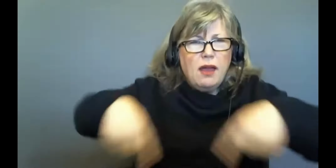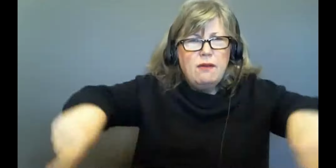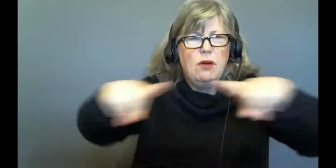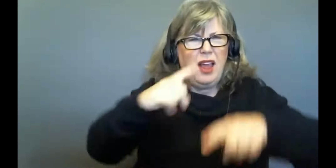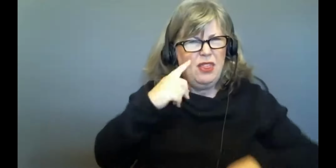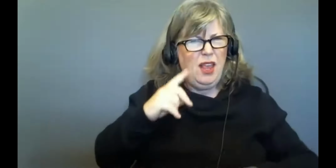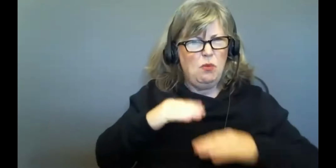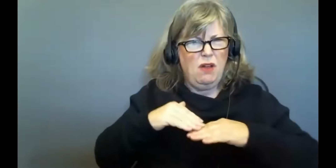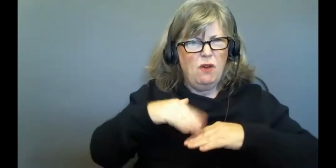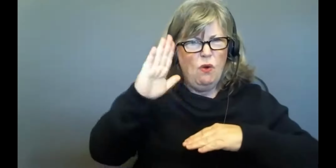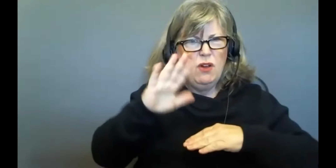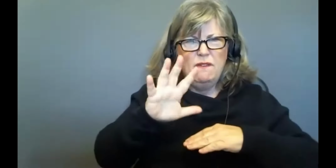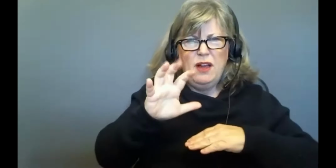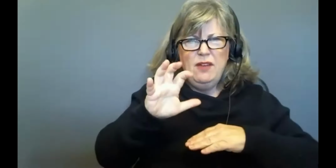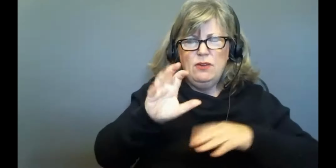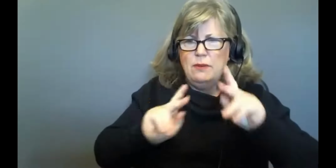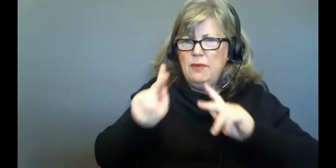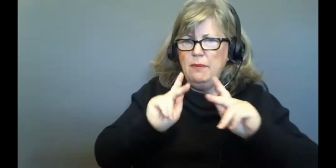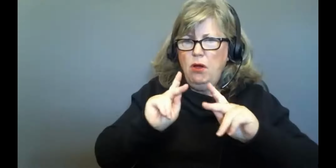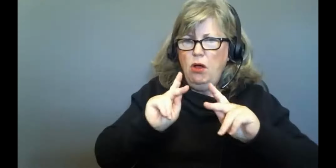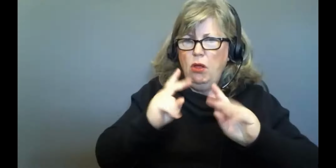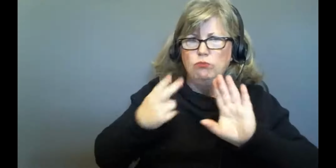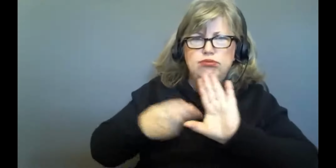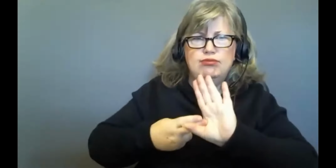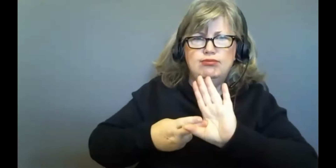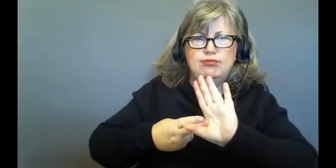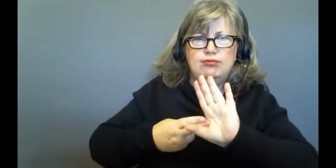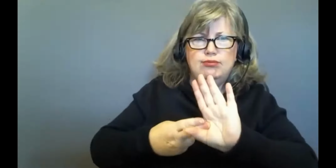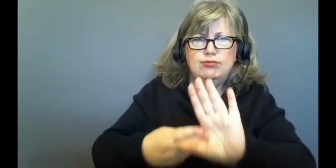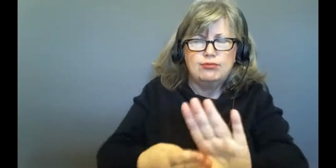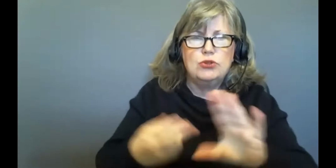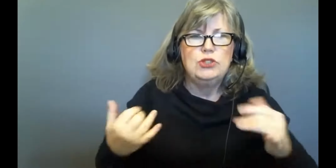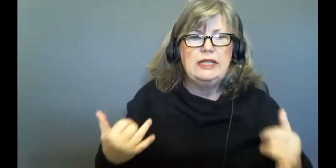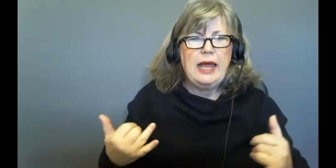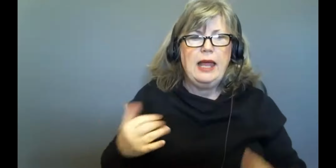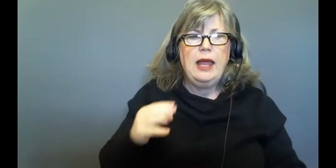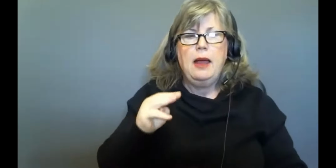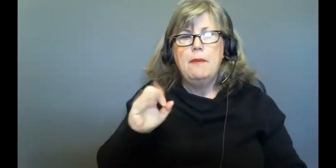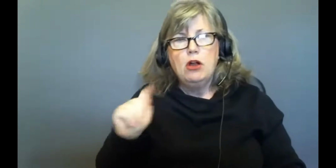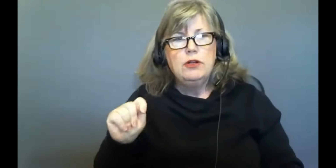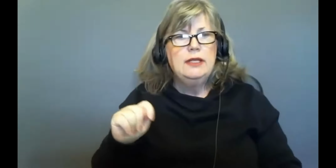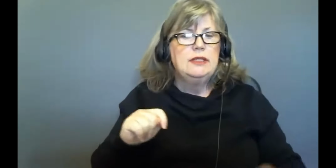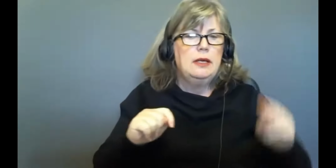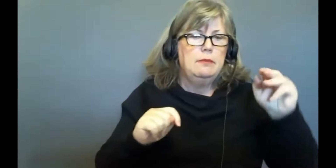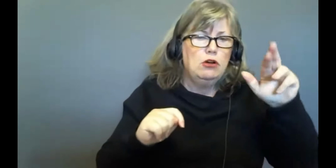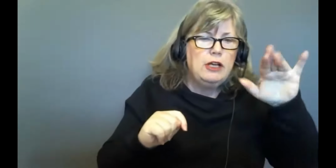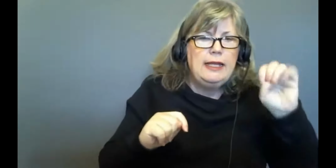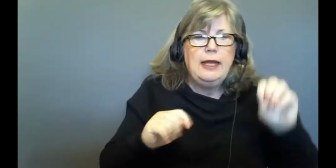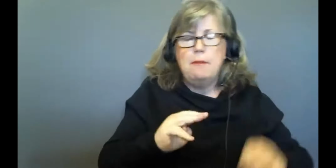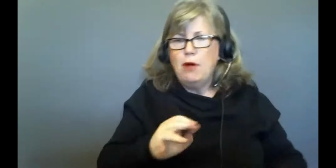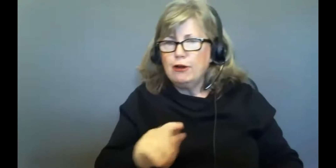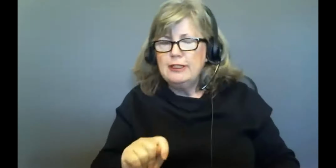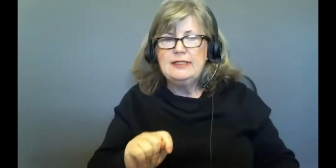I believe, or registered anyway, for attending today. Margaret, Marie, Thank you for